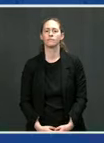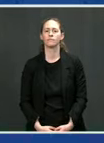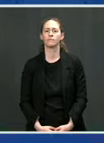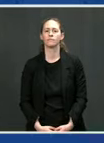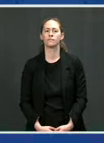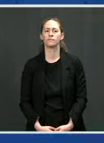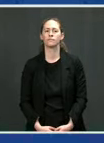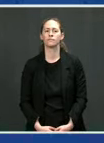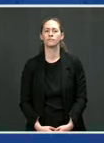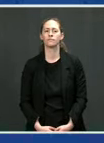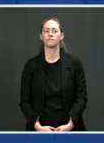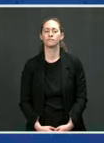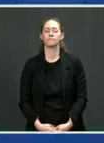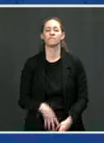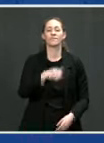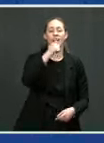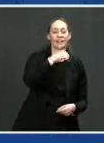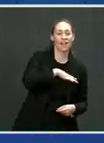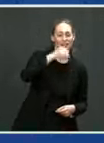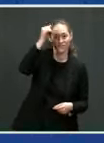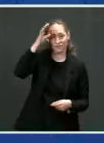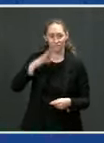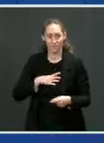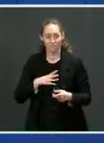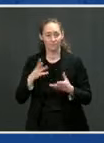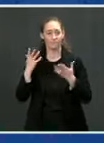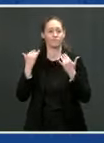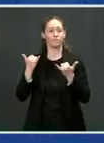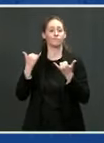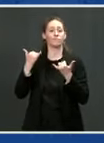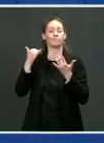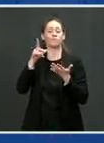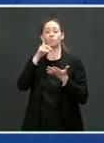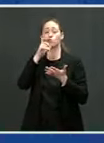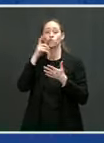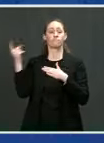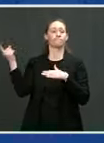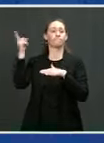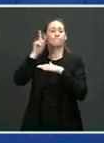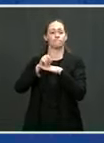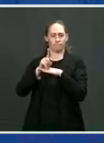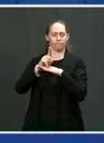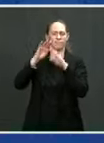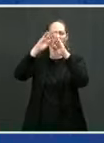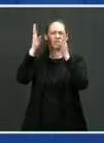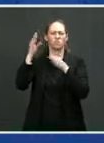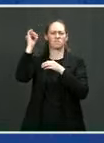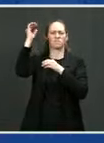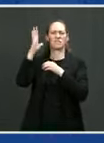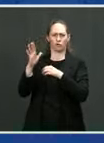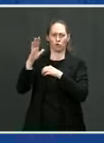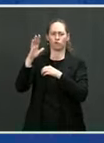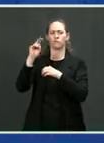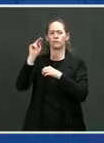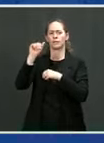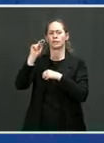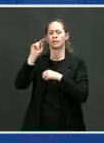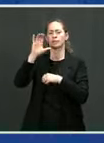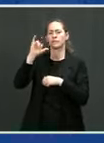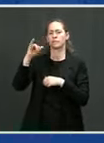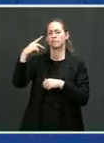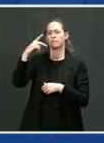Ladies and gentlemen, the Honorable Nancy Pelosi, Speaker of the United States House of Representatives.